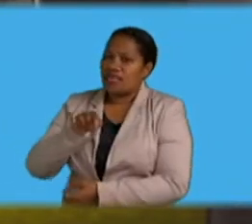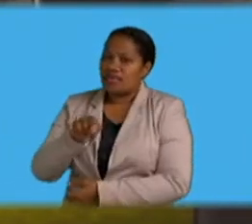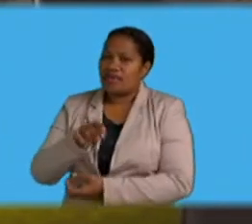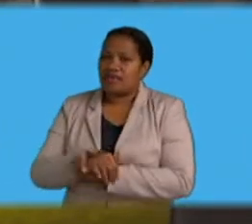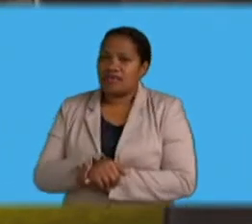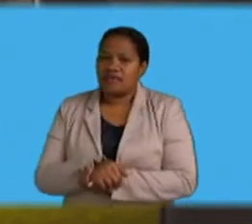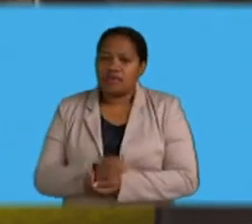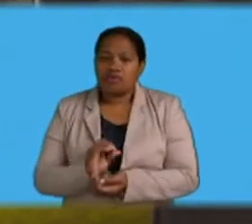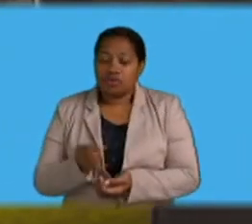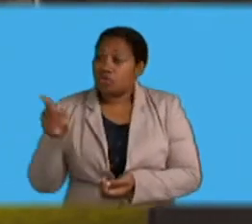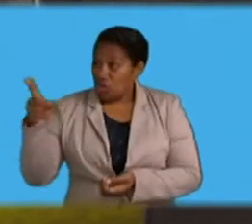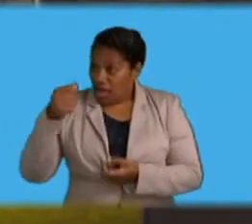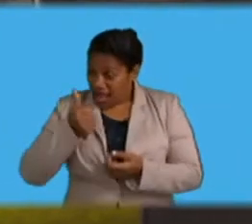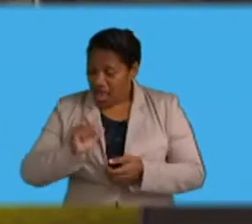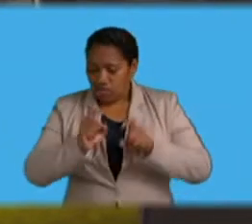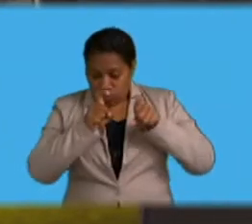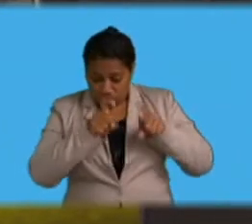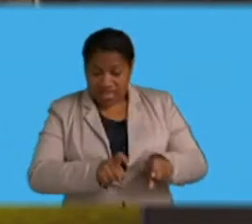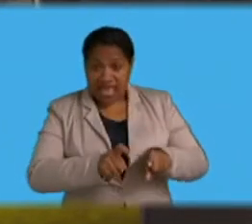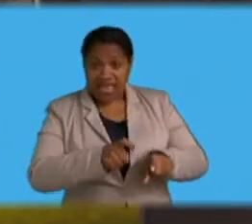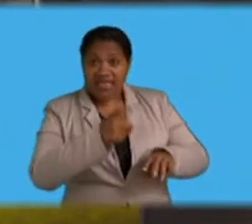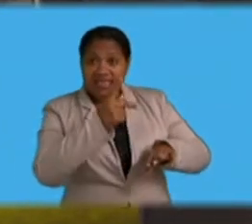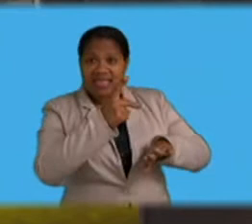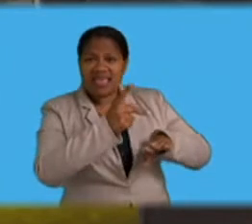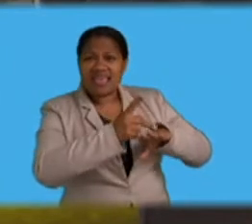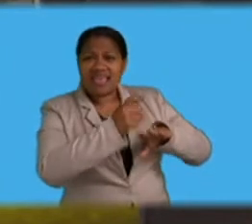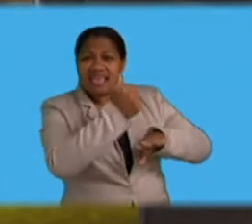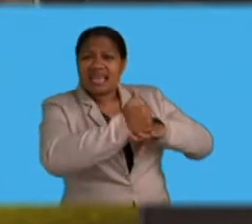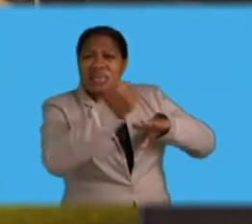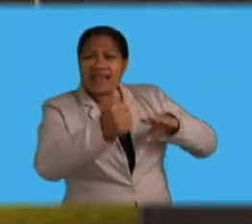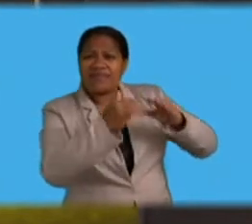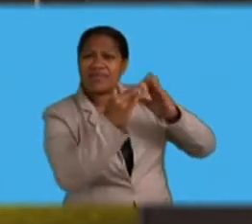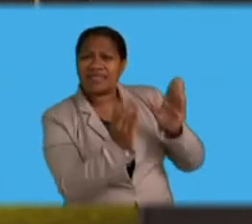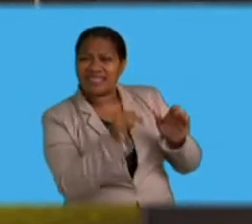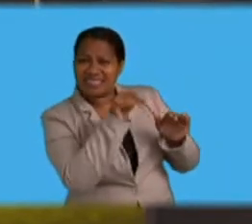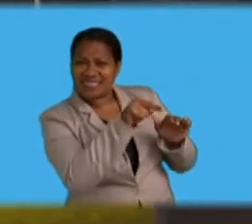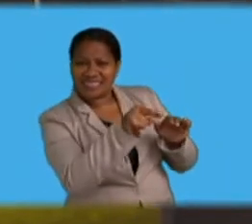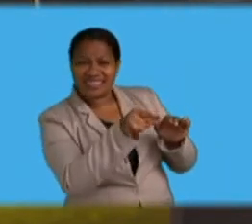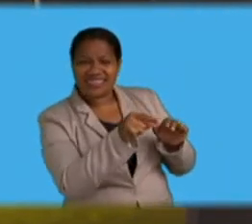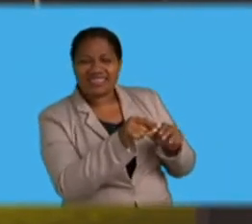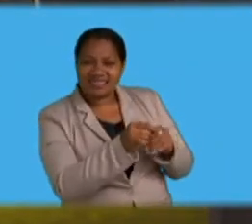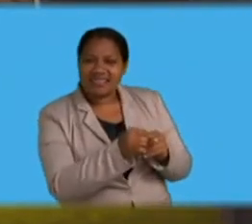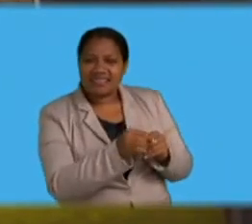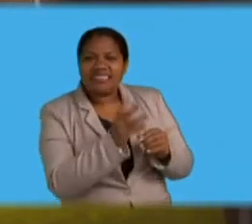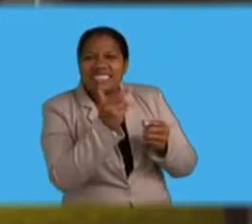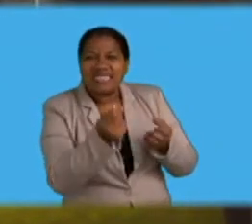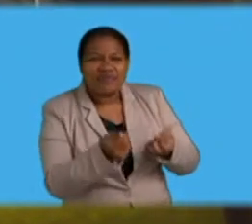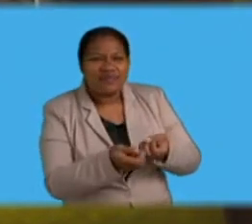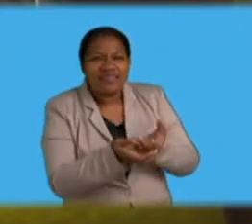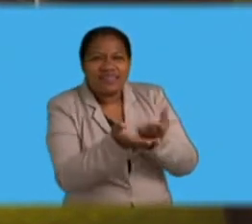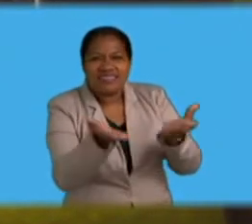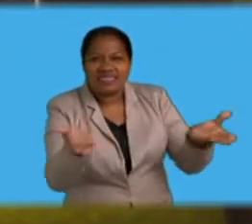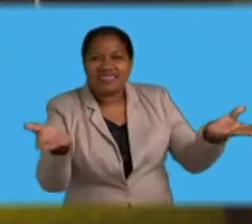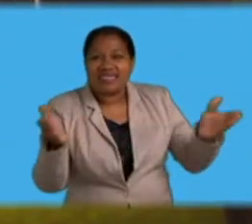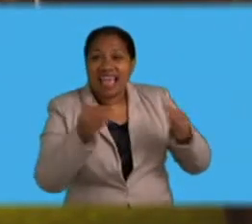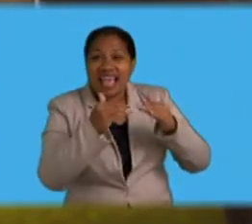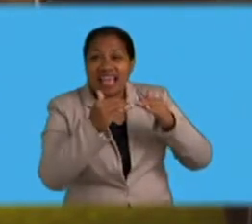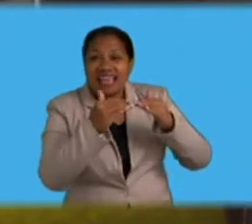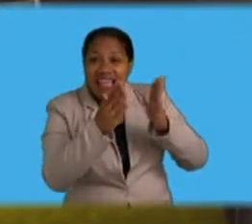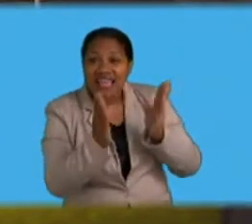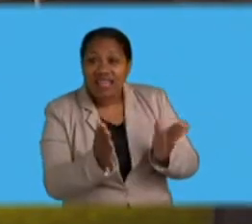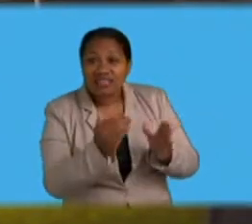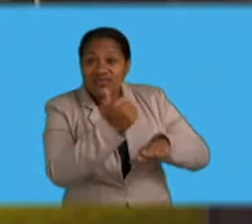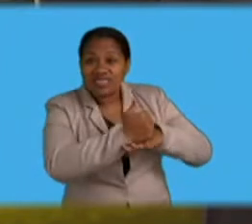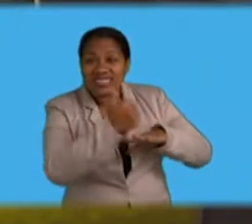So, you are allowed to stay in the government quarters, even if the matter is before the PSDT. Unless, of course, somebody makes an application otherwise. But as